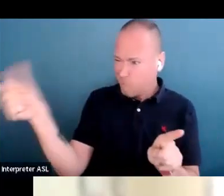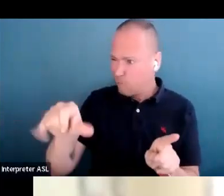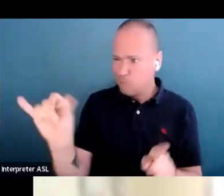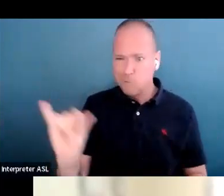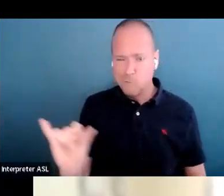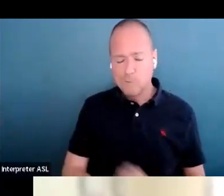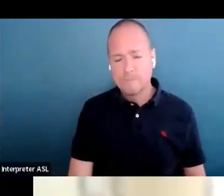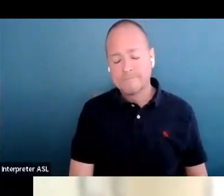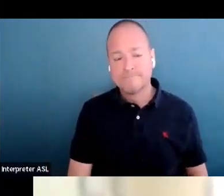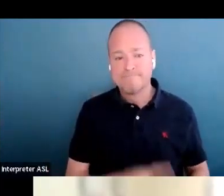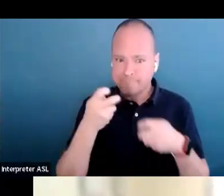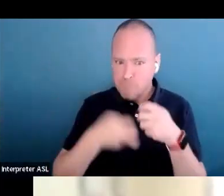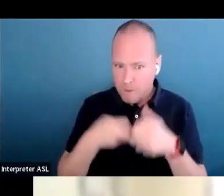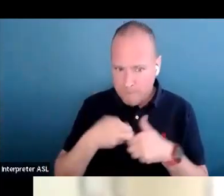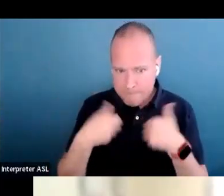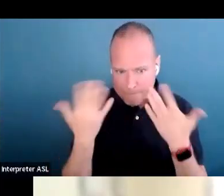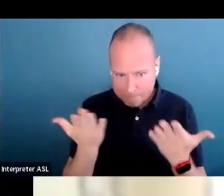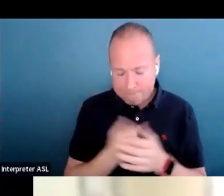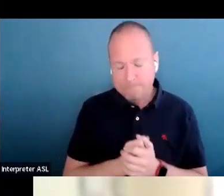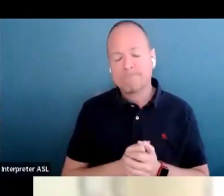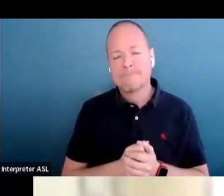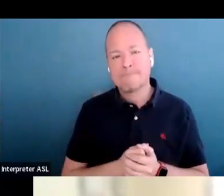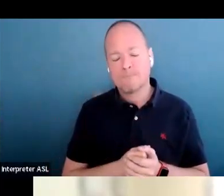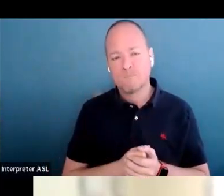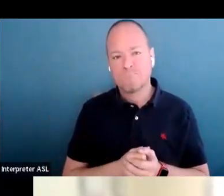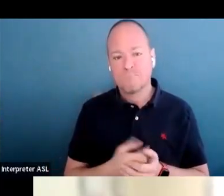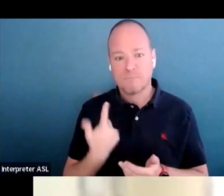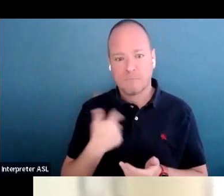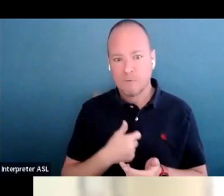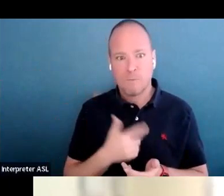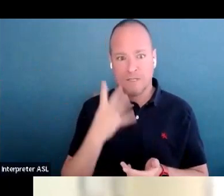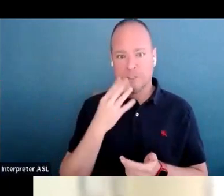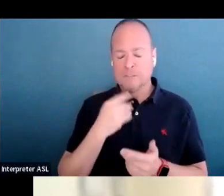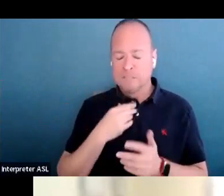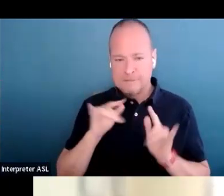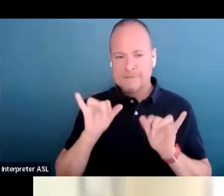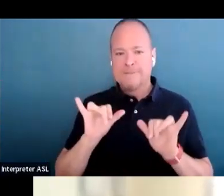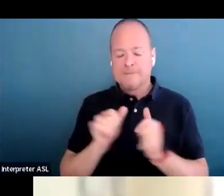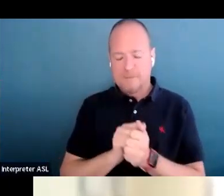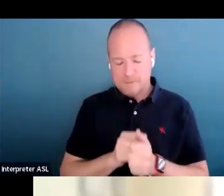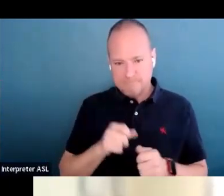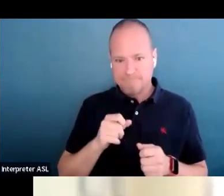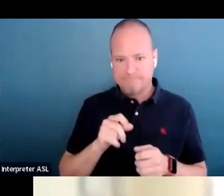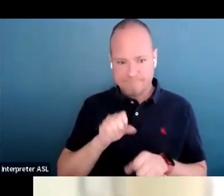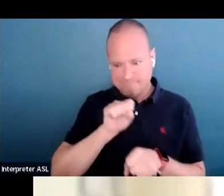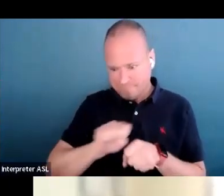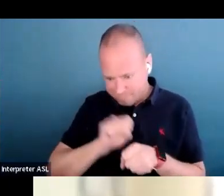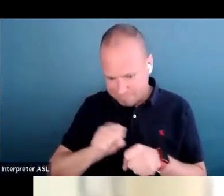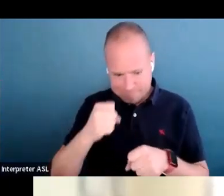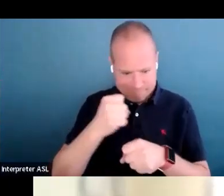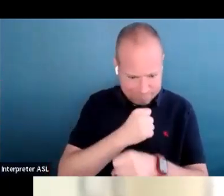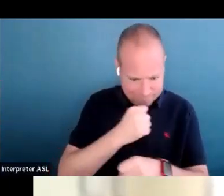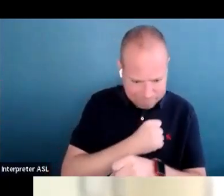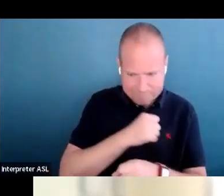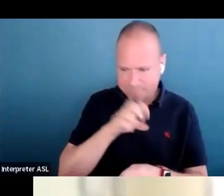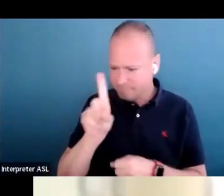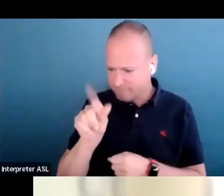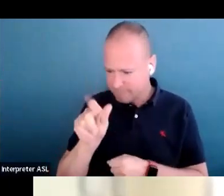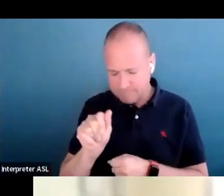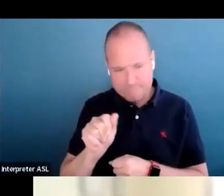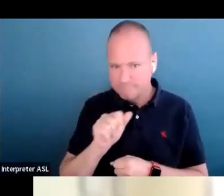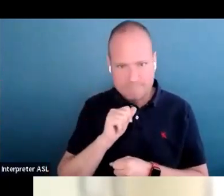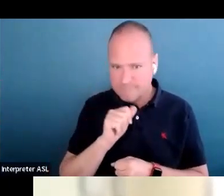The problem is that we encountered is that working on data and statistics is not very exciting to most